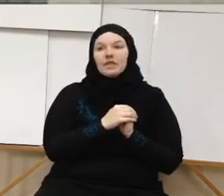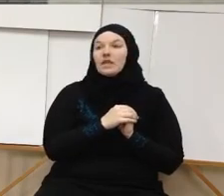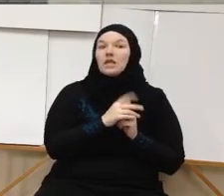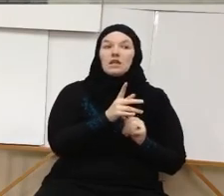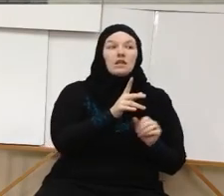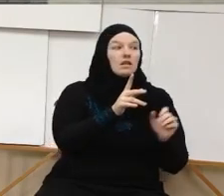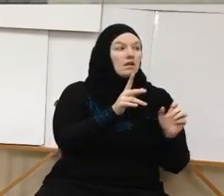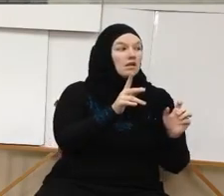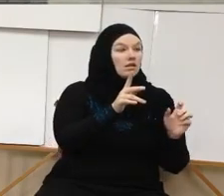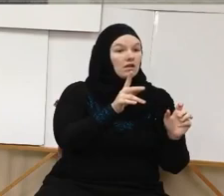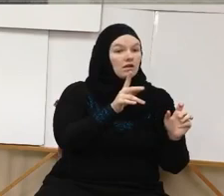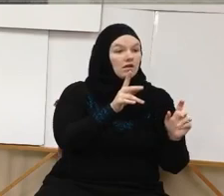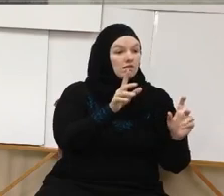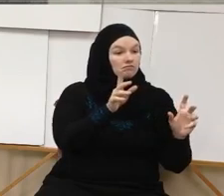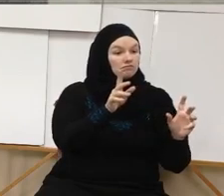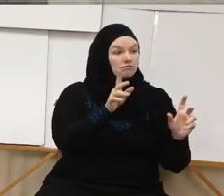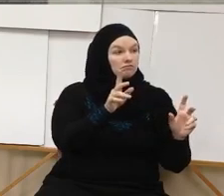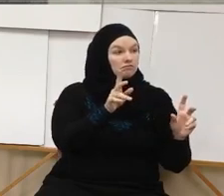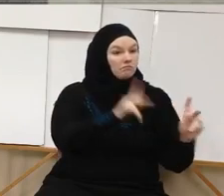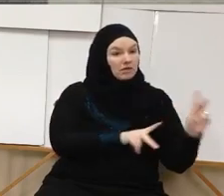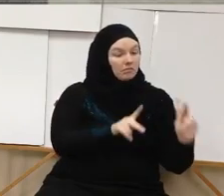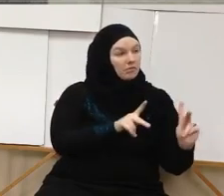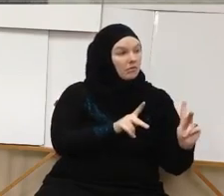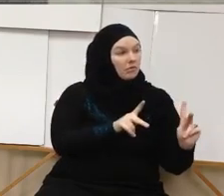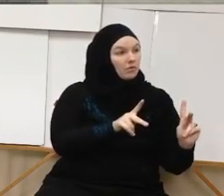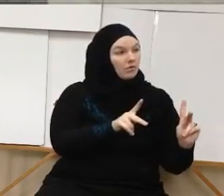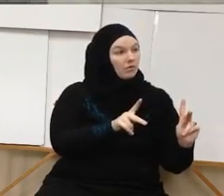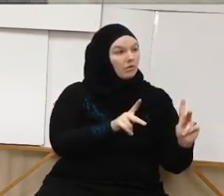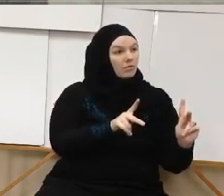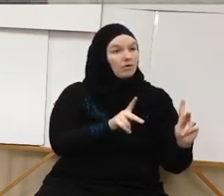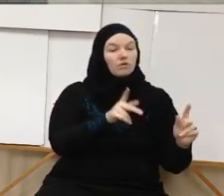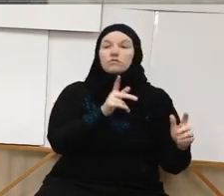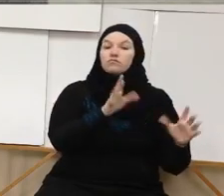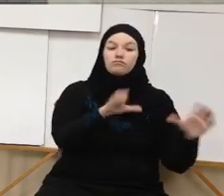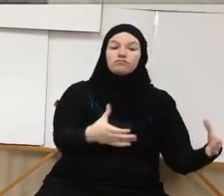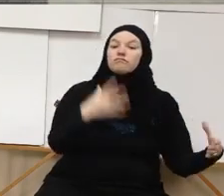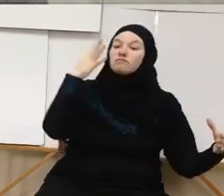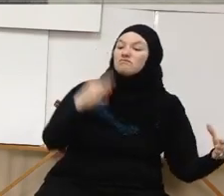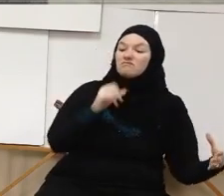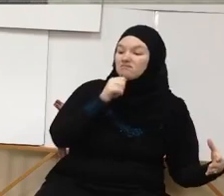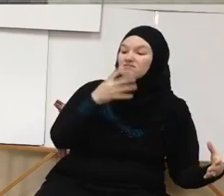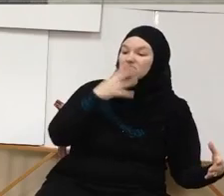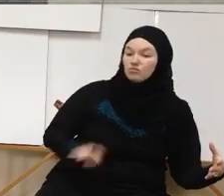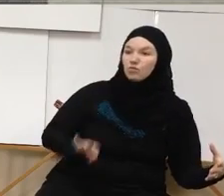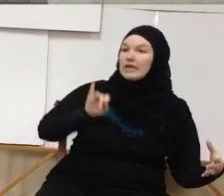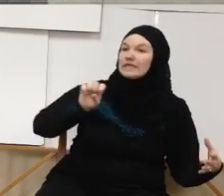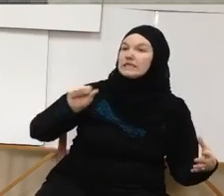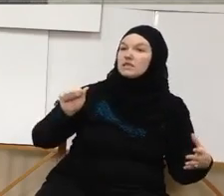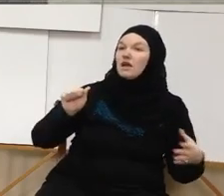not judge by the book that was revealed and sent down by Allah, they are the disobedient